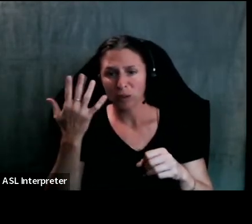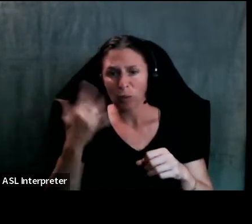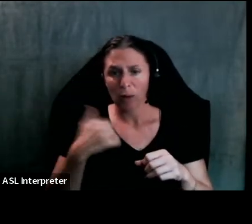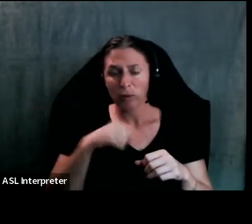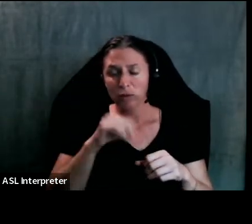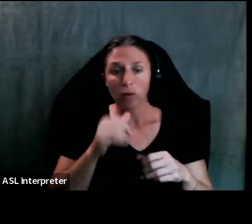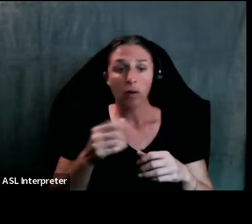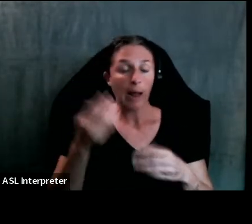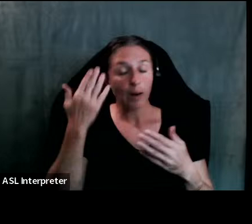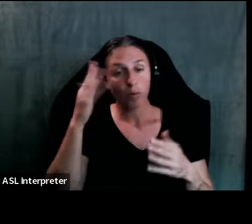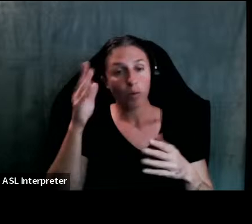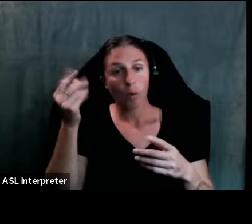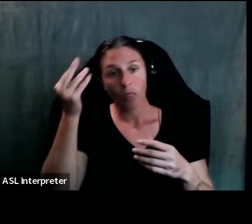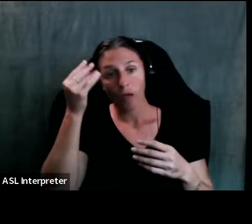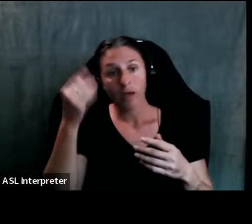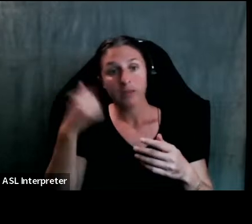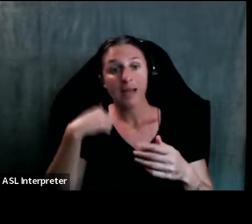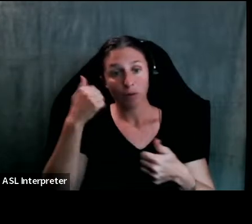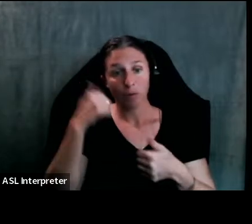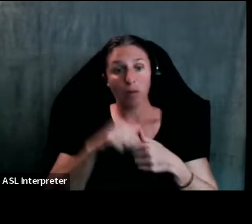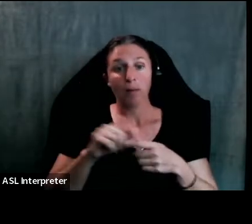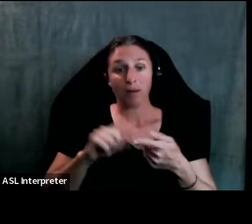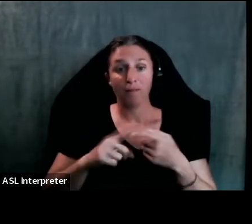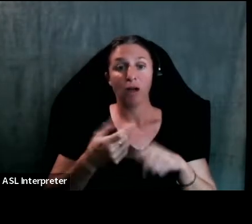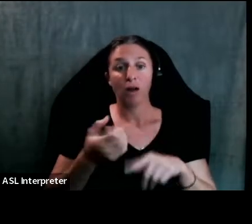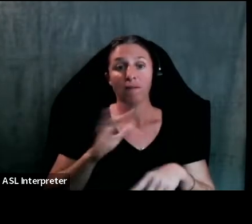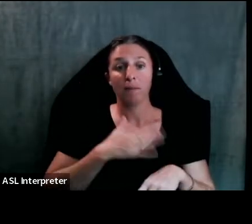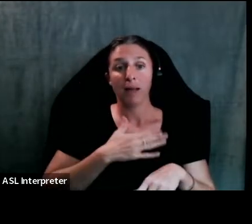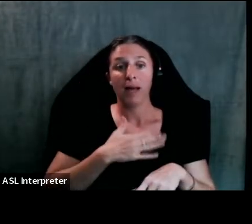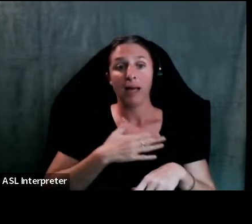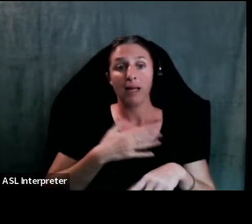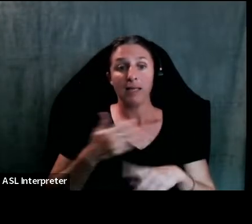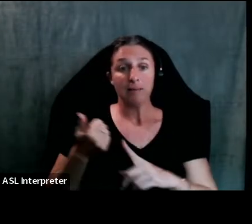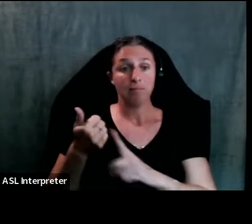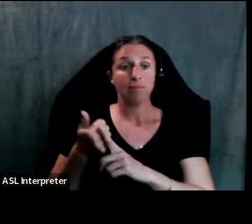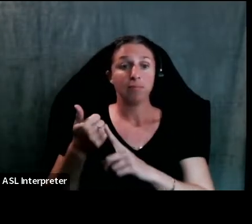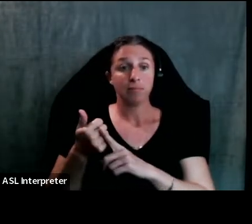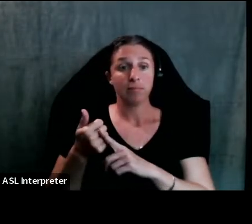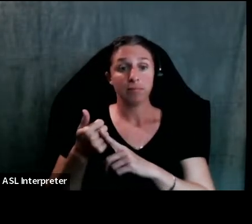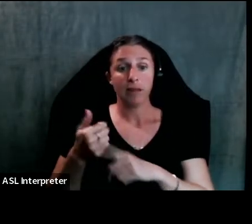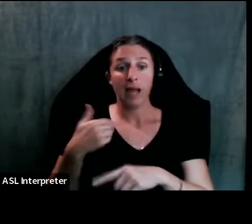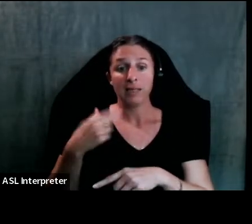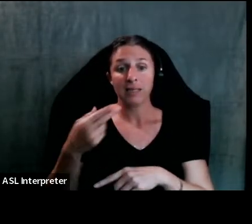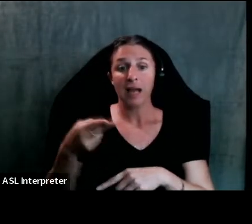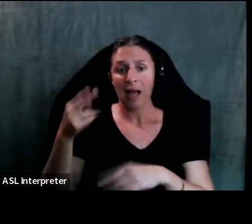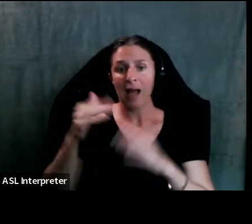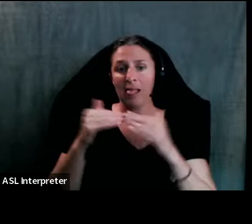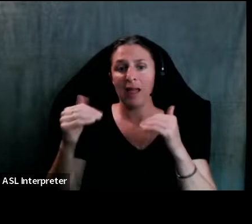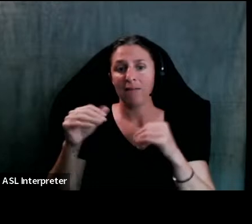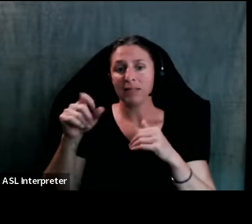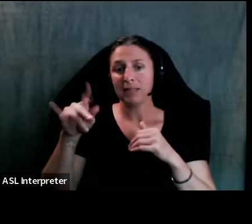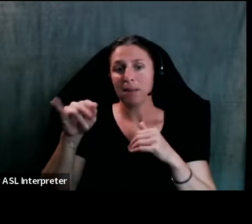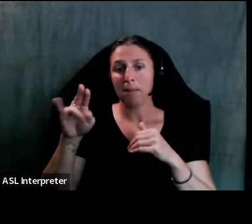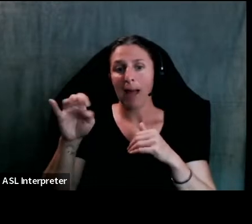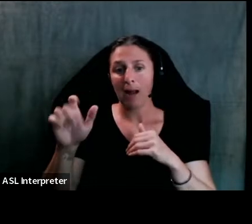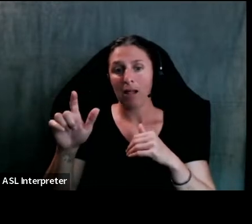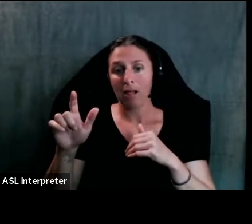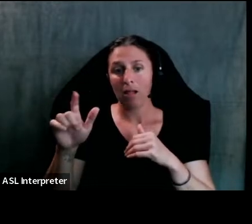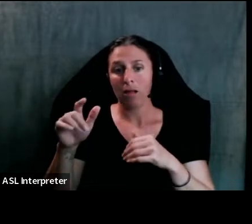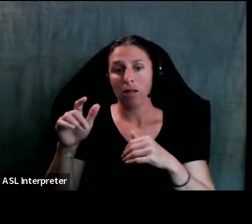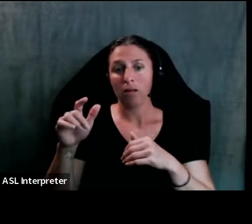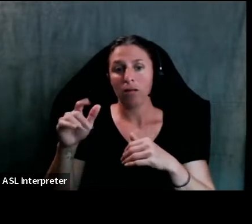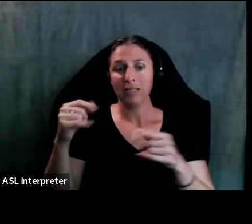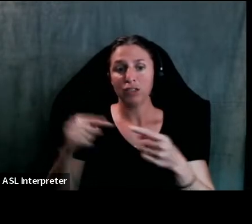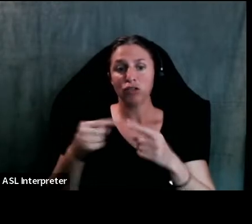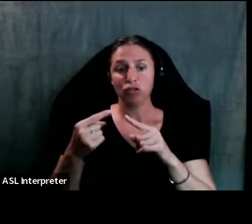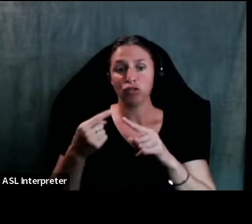thoughts there are? But I remember a friend of mine, he has a high-level spinal cord injury. He's also a quad, and he